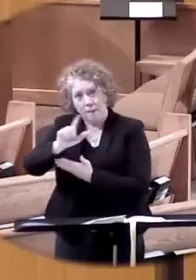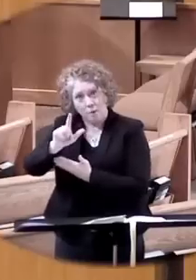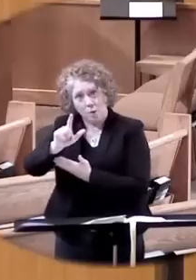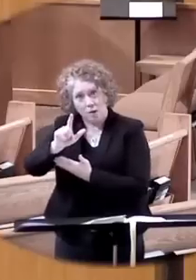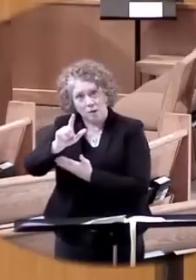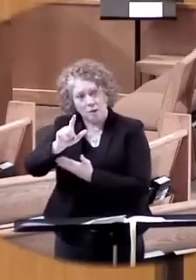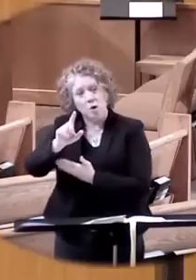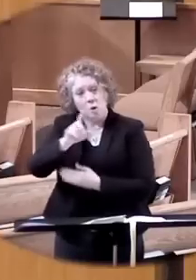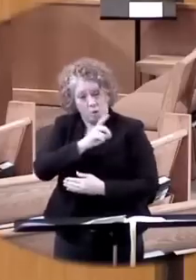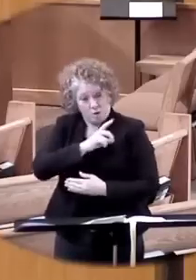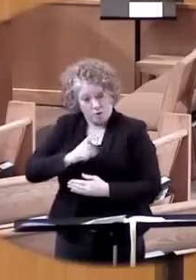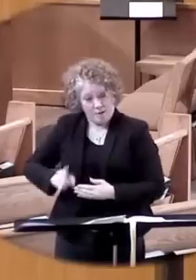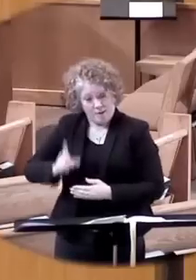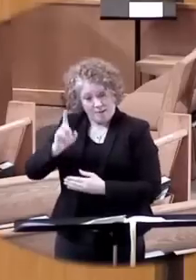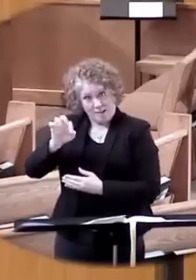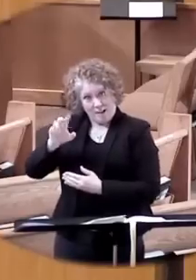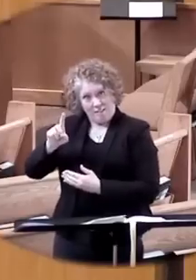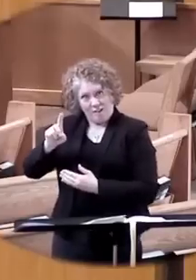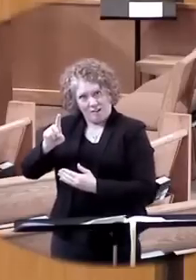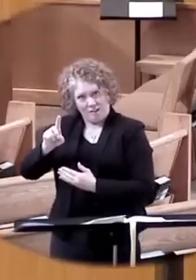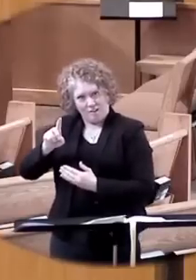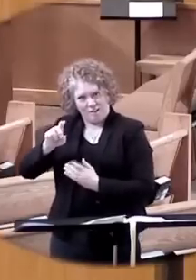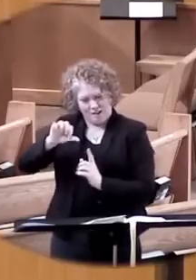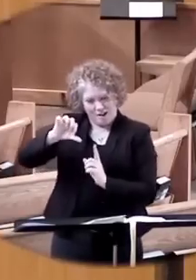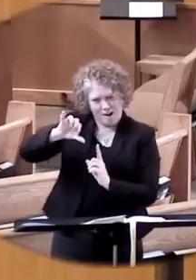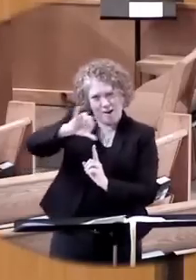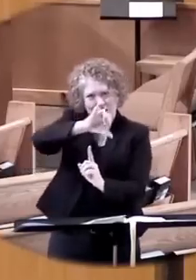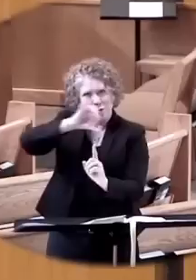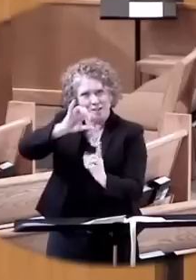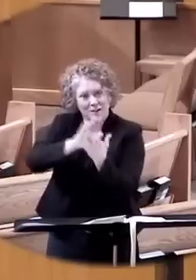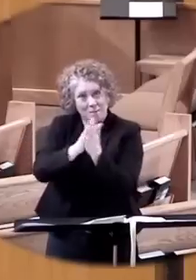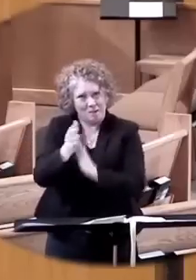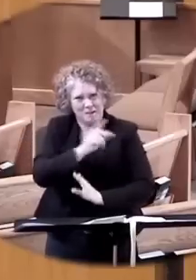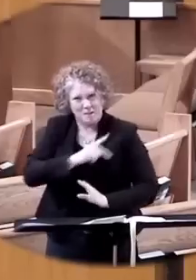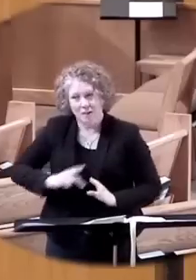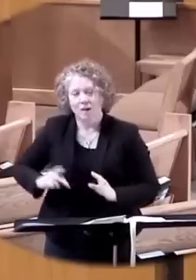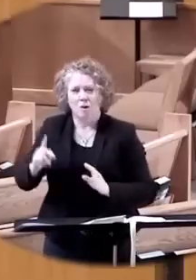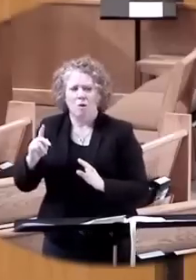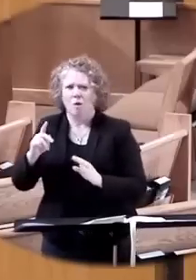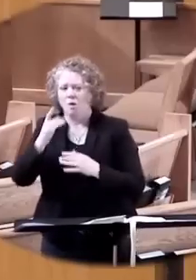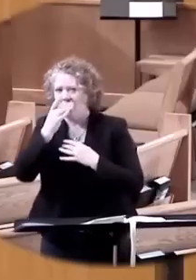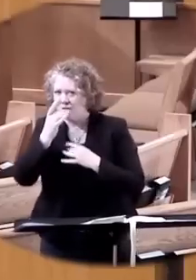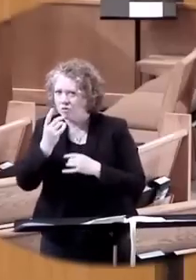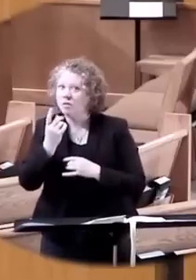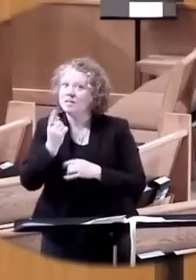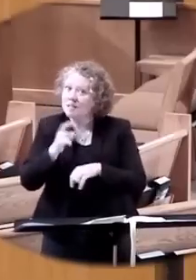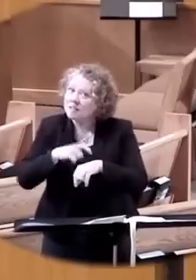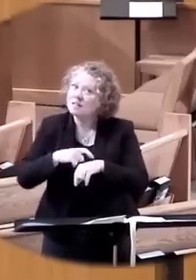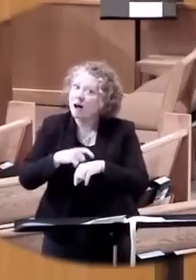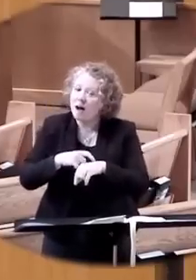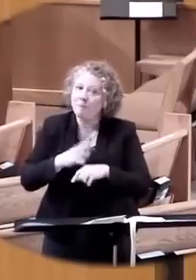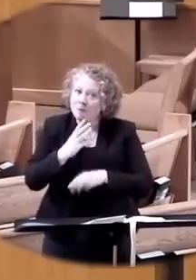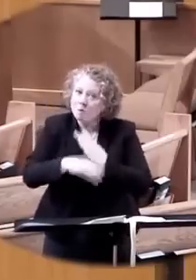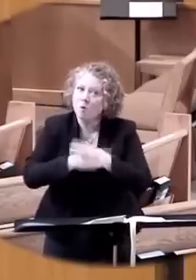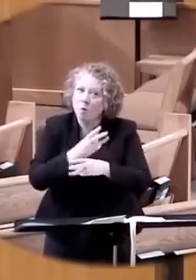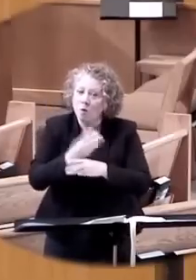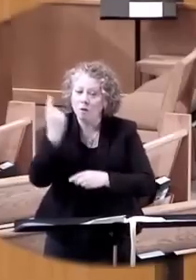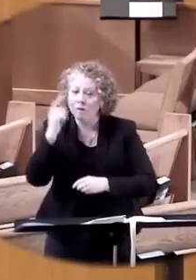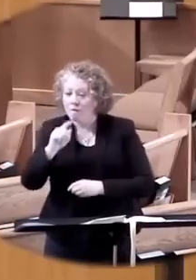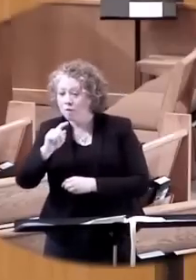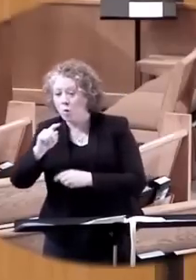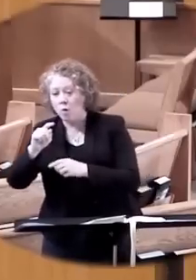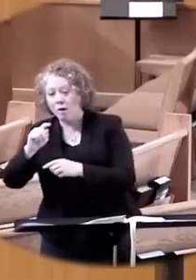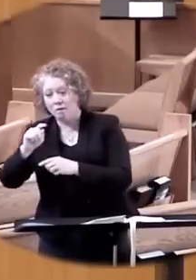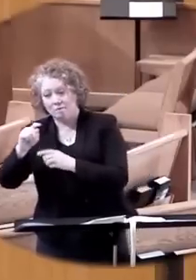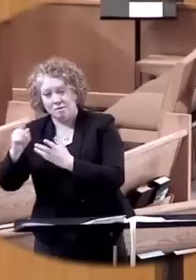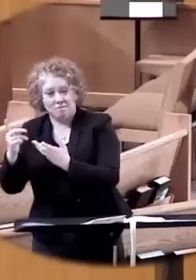that was an interesting time for not only the prophet Samuel, but for the people of Israel,